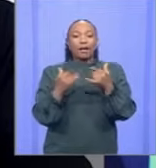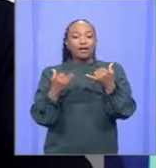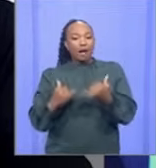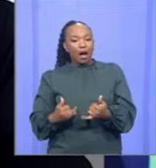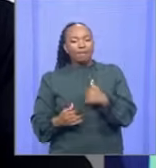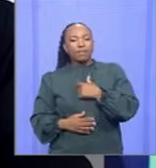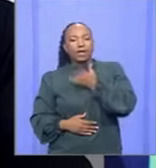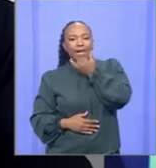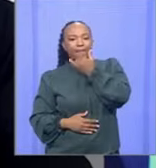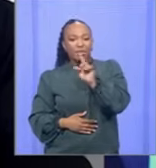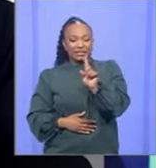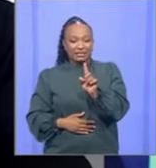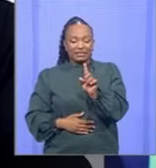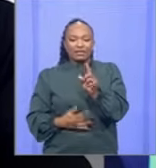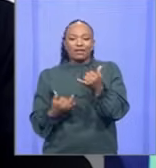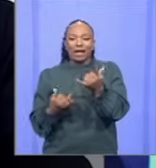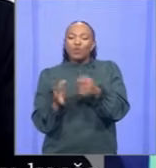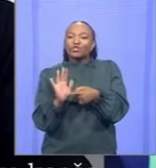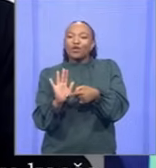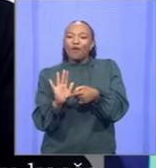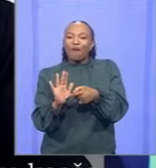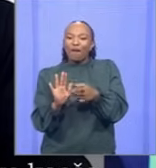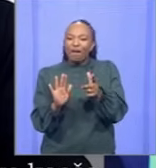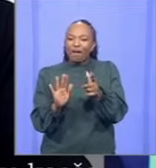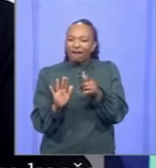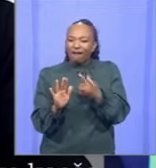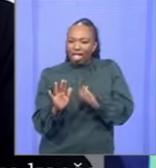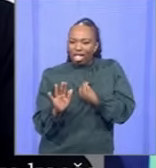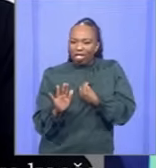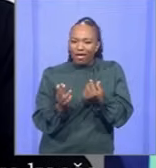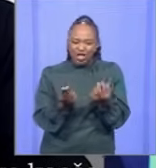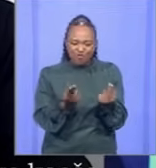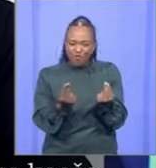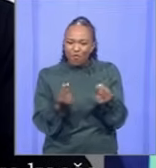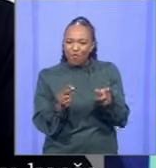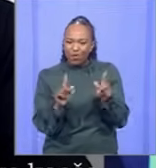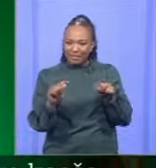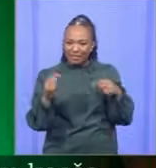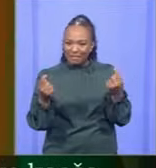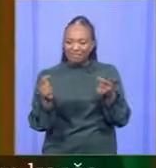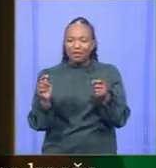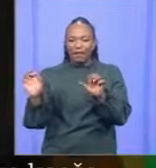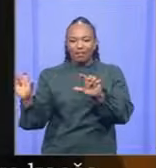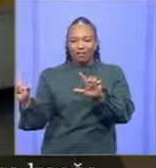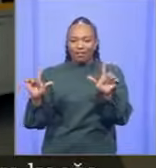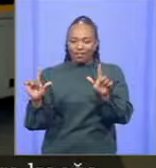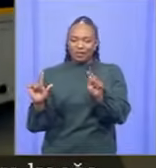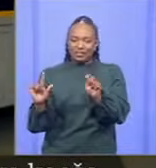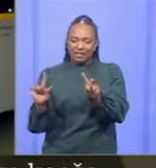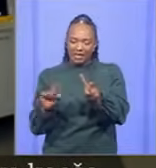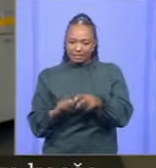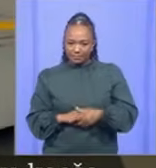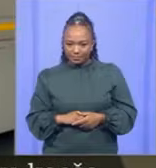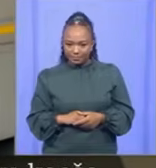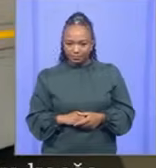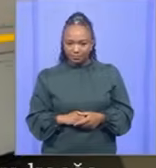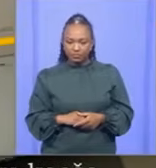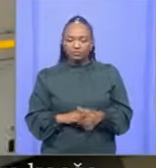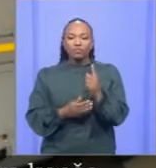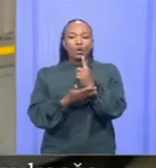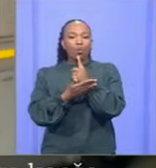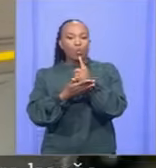be able to showcase the grassroots, leagues, which are very critical for the future of this country. Go tla gašwa gape le lenaneo la beke ka